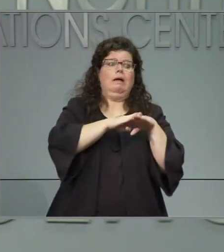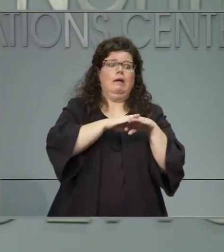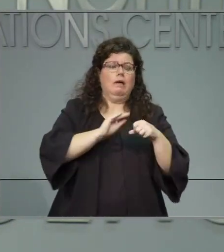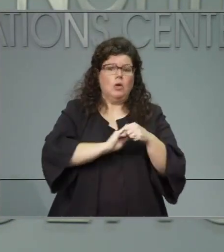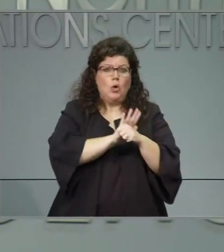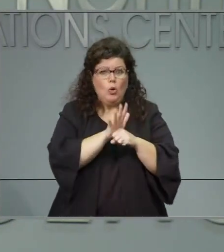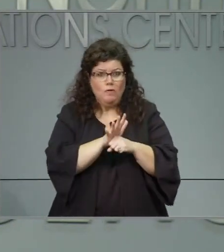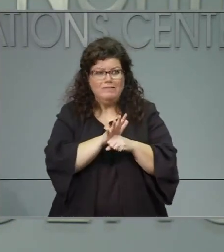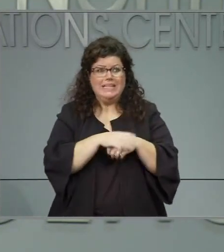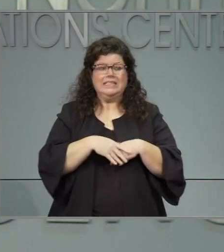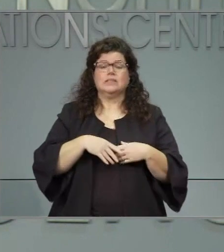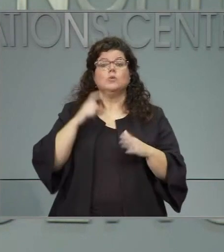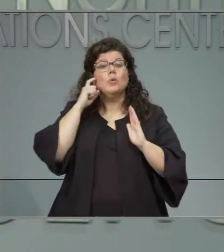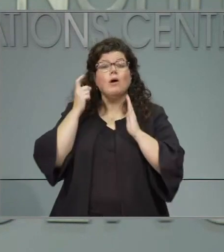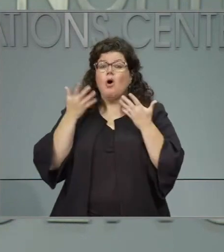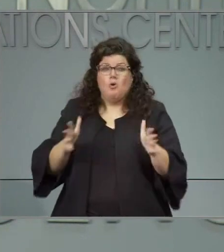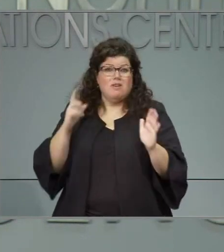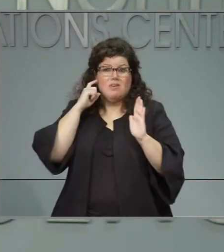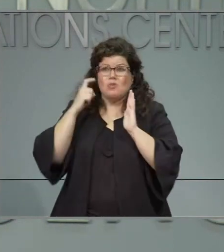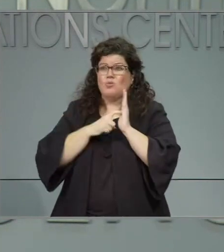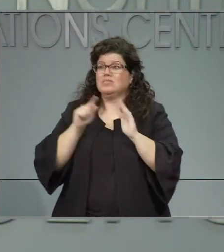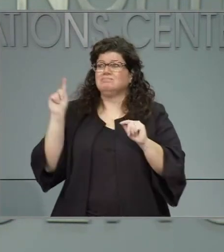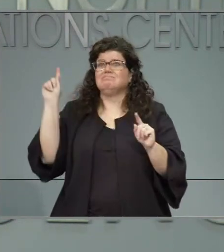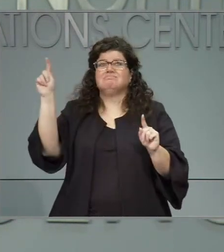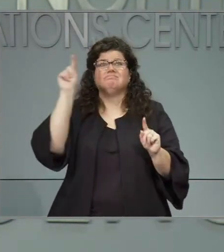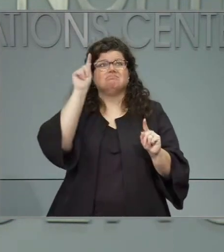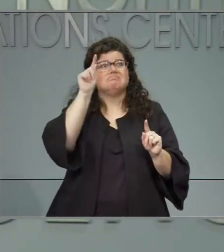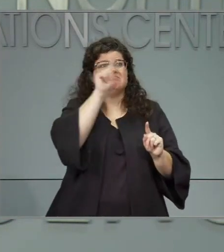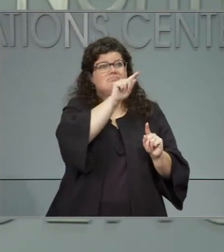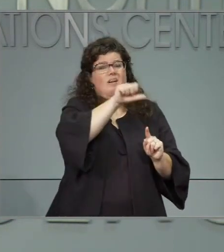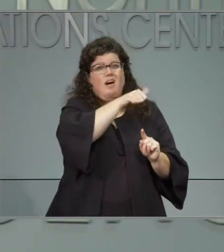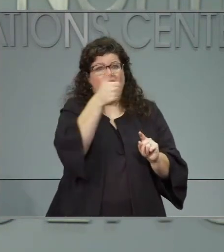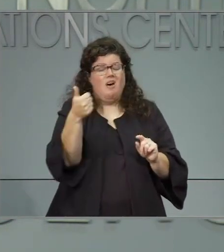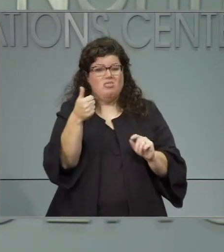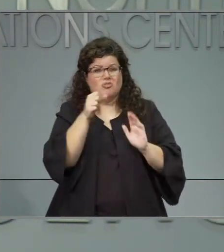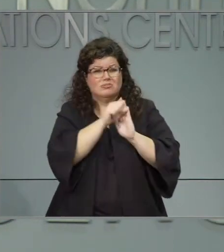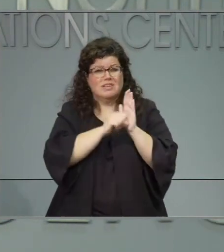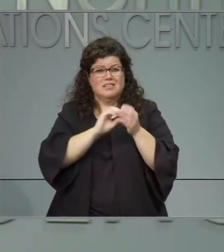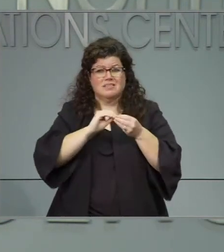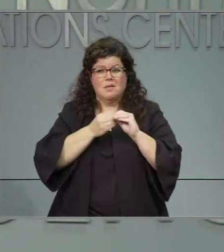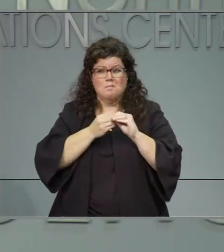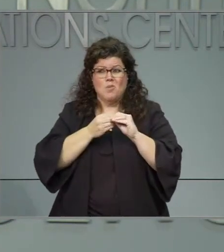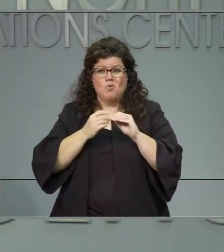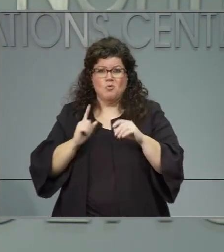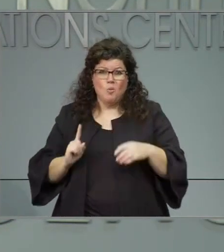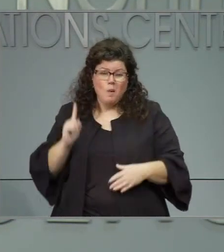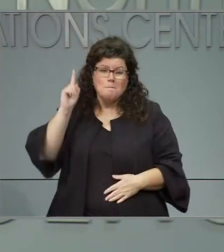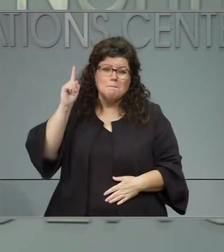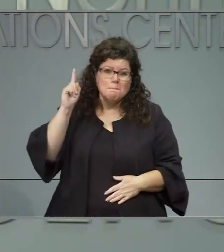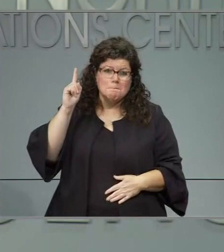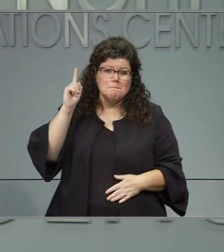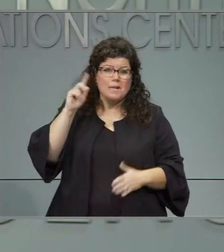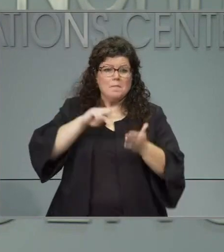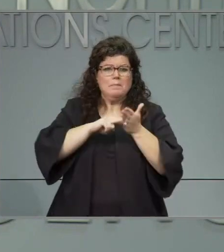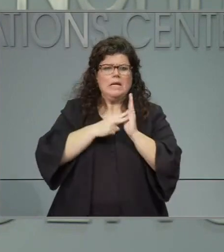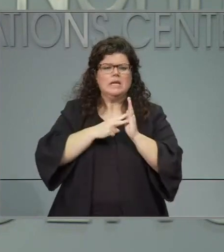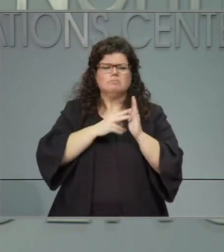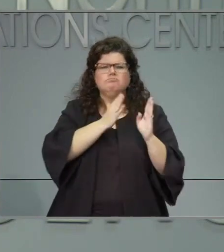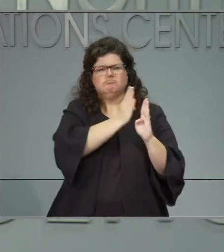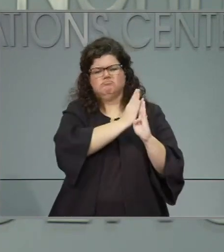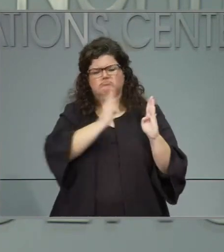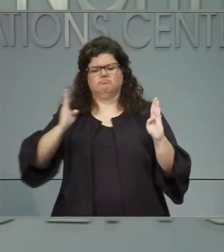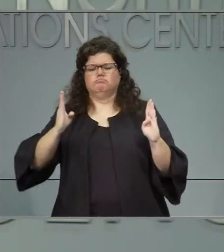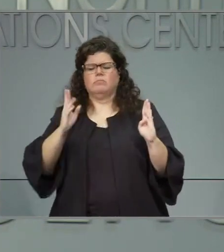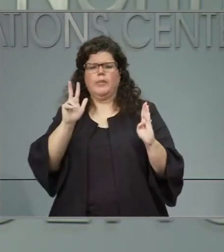some increases across the country, and we want to make sure that we keep this window short enough so that